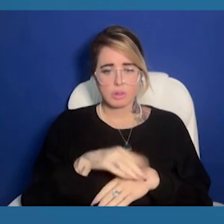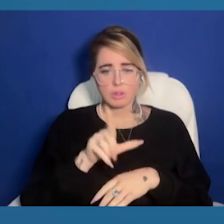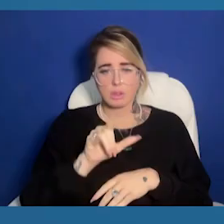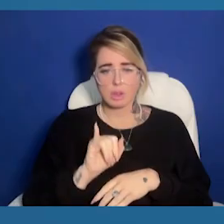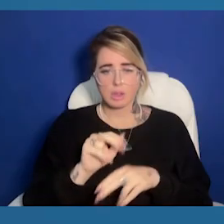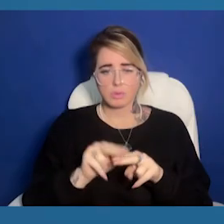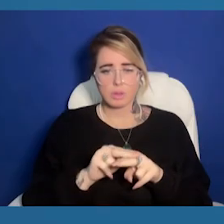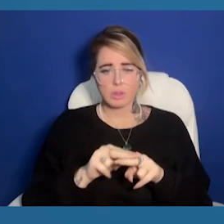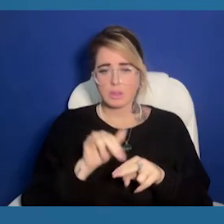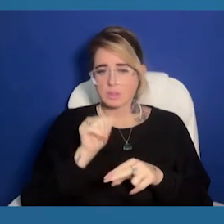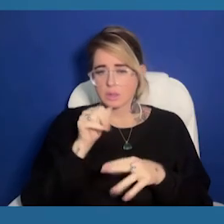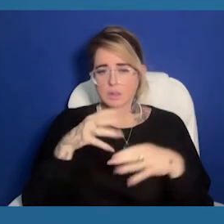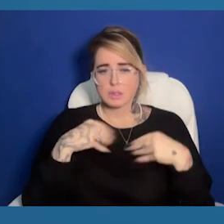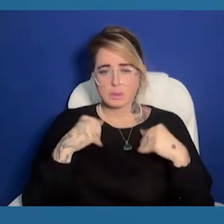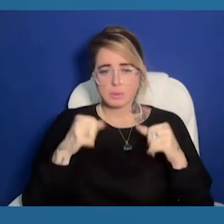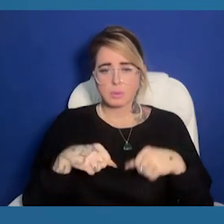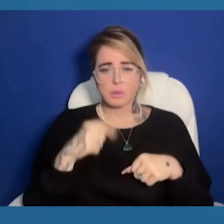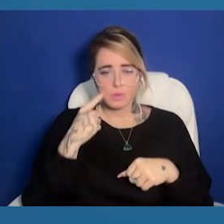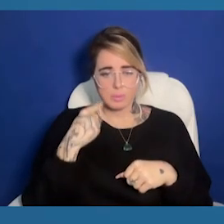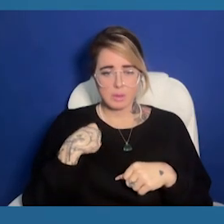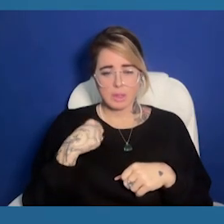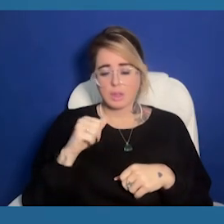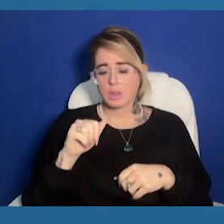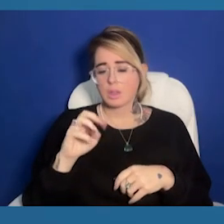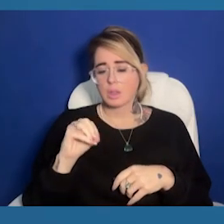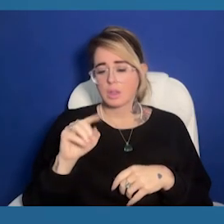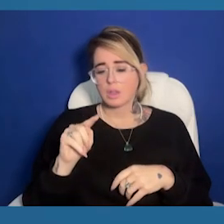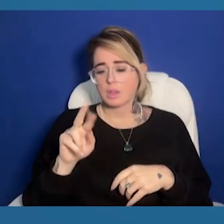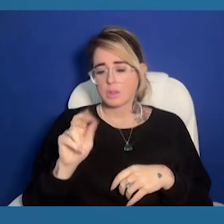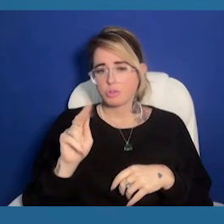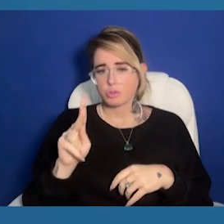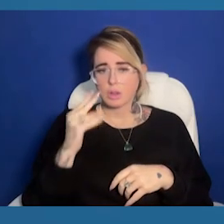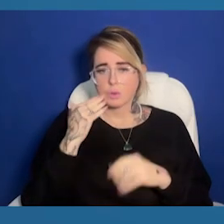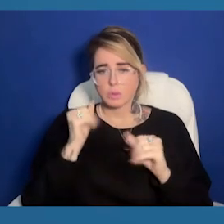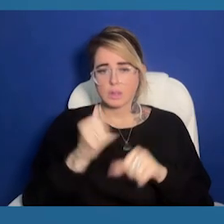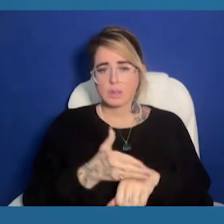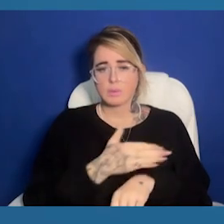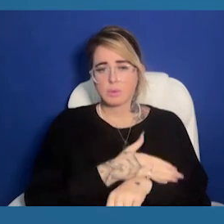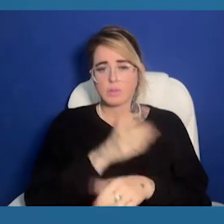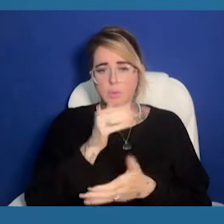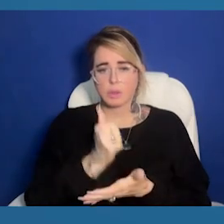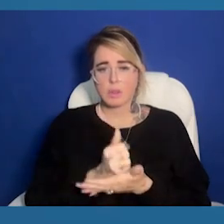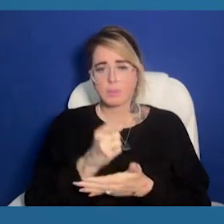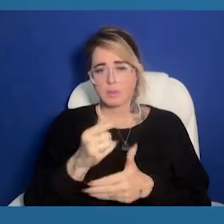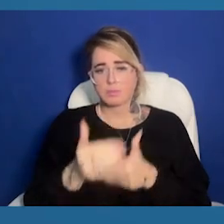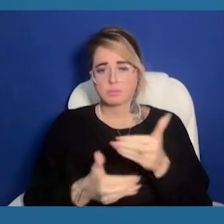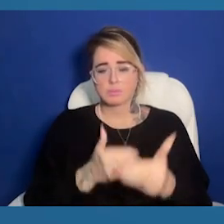is not acceptable to me. Amtrak knows they can do better, and I'm going to help them get there. Thank you.